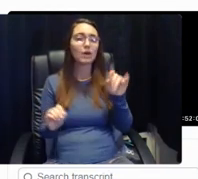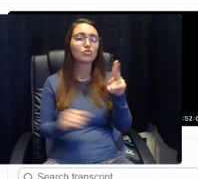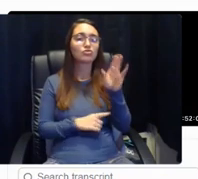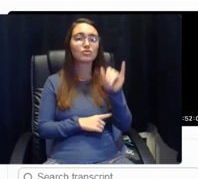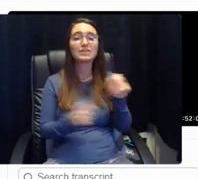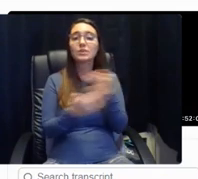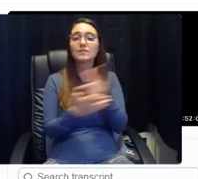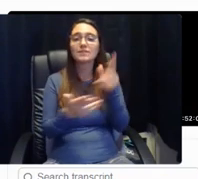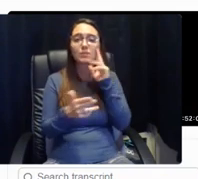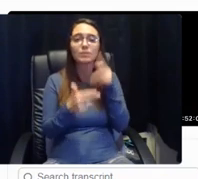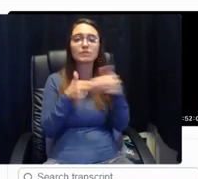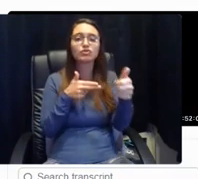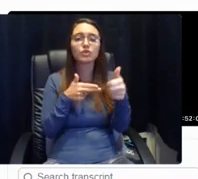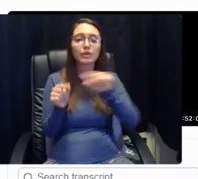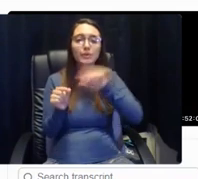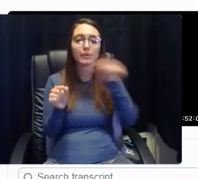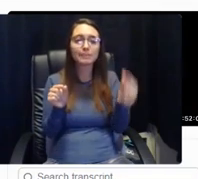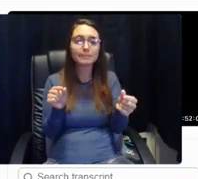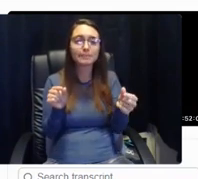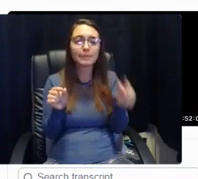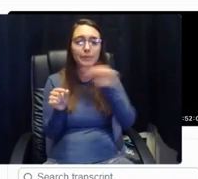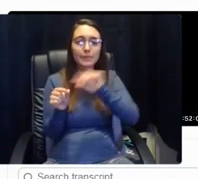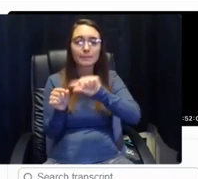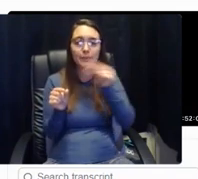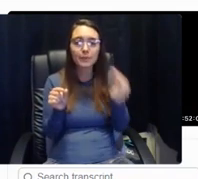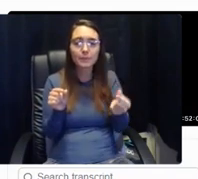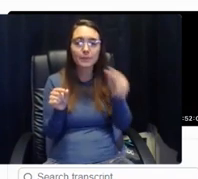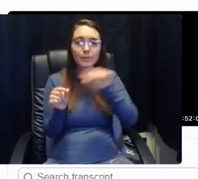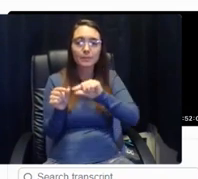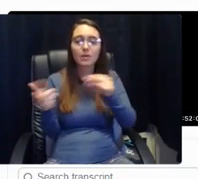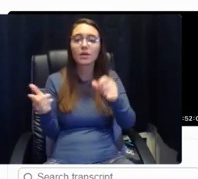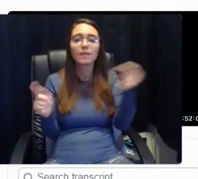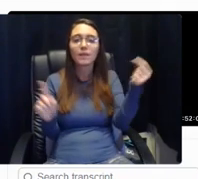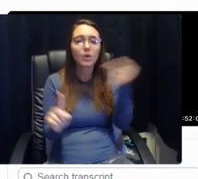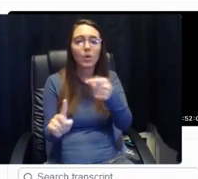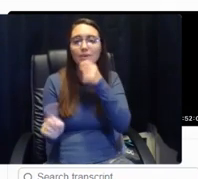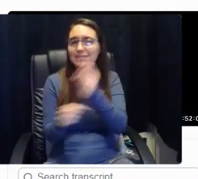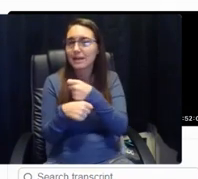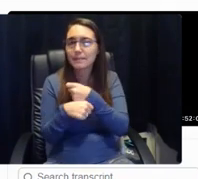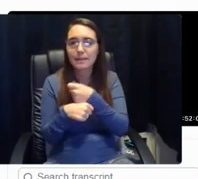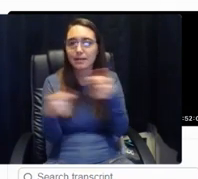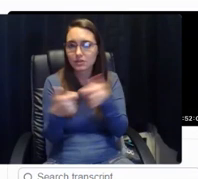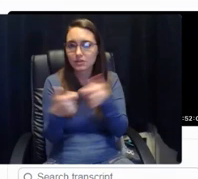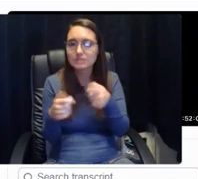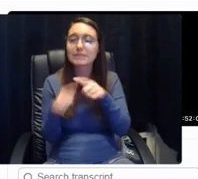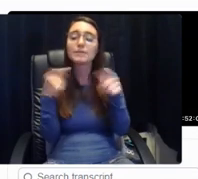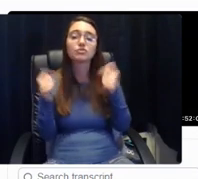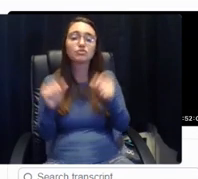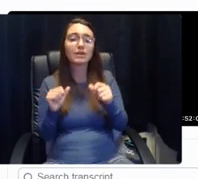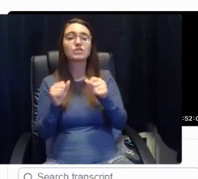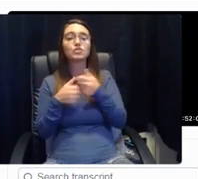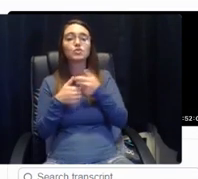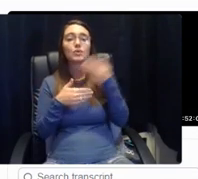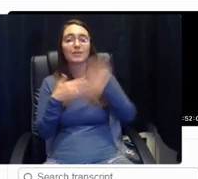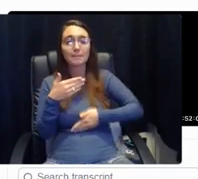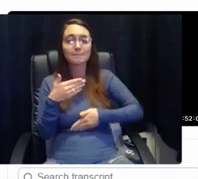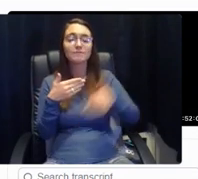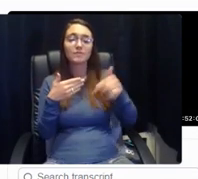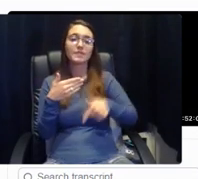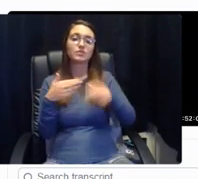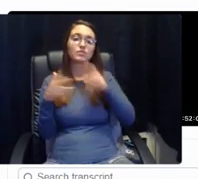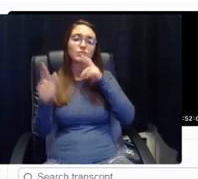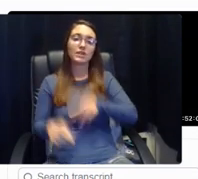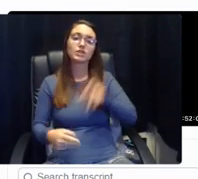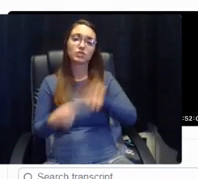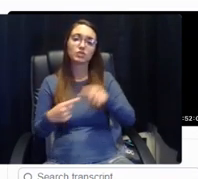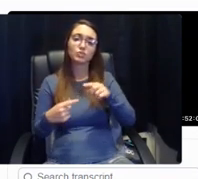shorted together. Not aiming to generate electricity, aiming to carry out this reaction to the completion, so we can